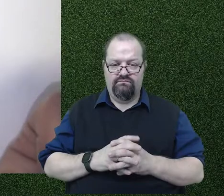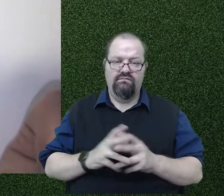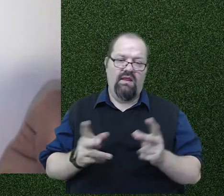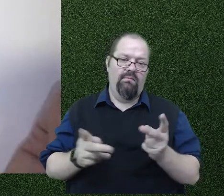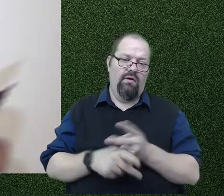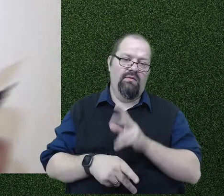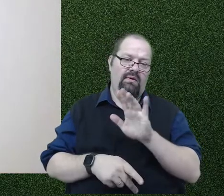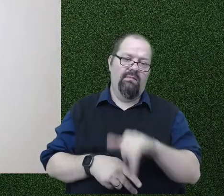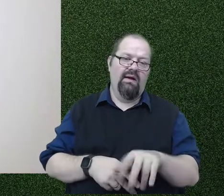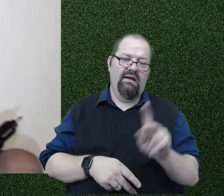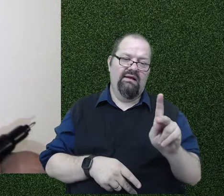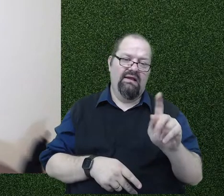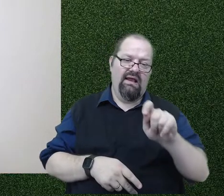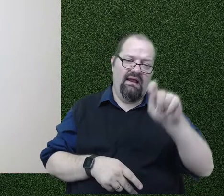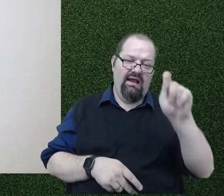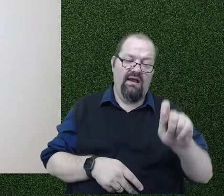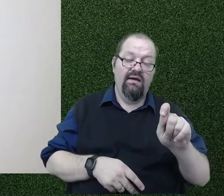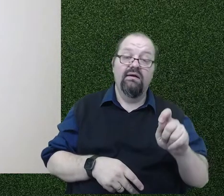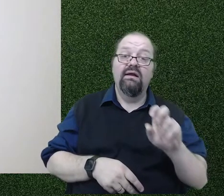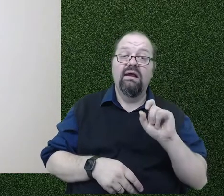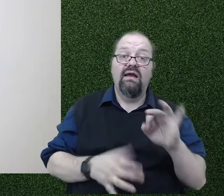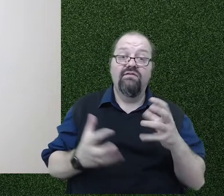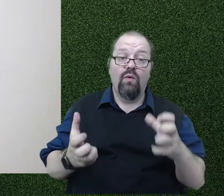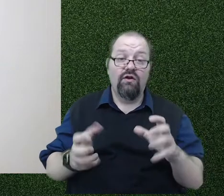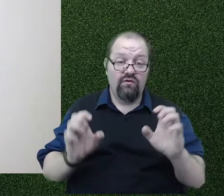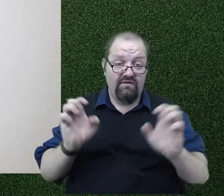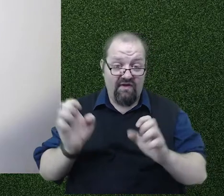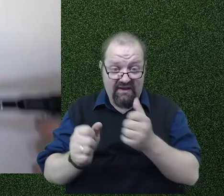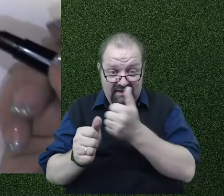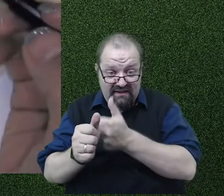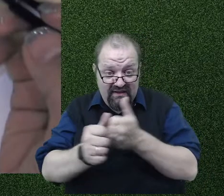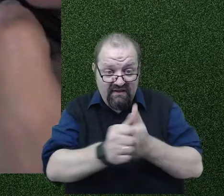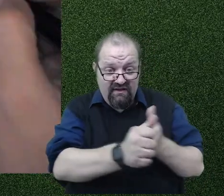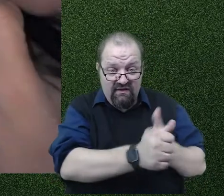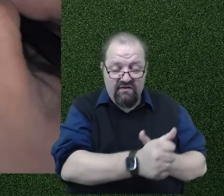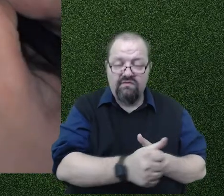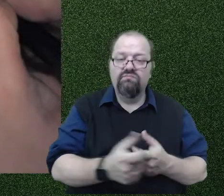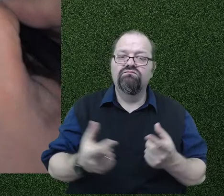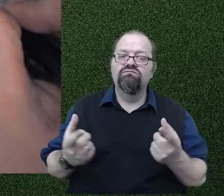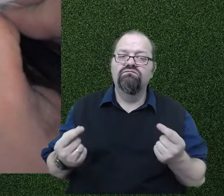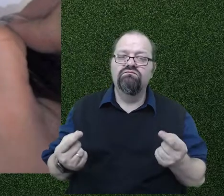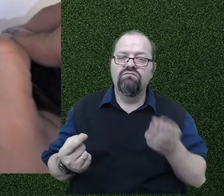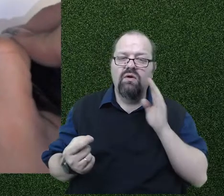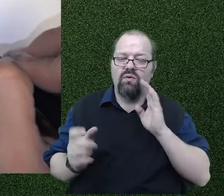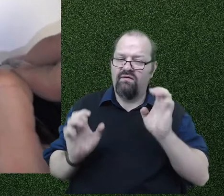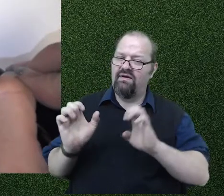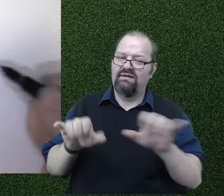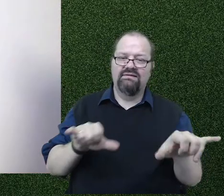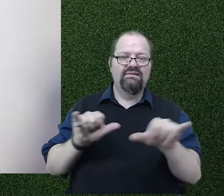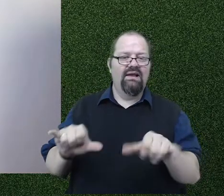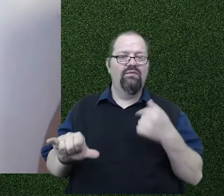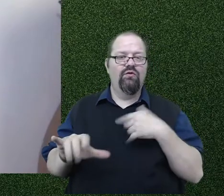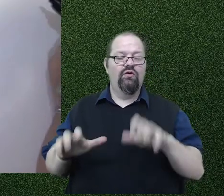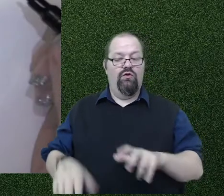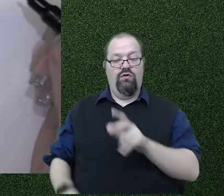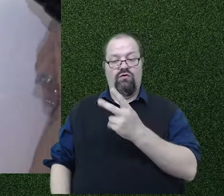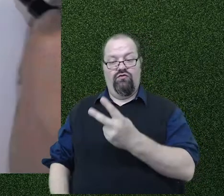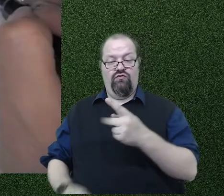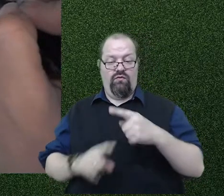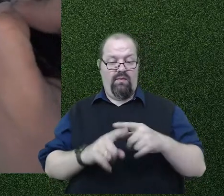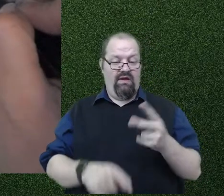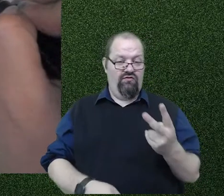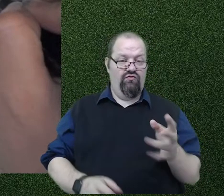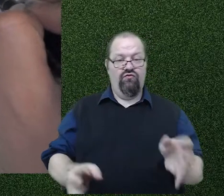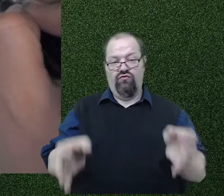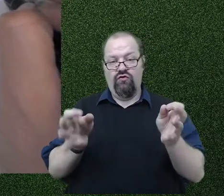hat. Now to evaluate each of these, I'm just evaluating it the way we evaluate a 2x2 determinant.